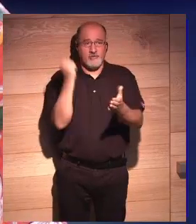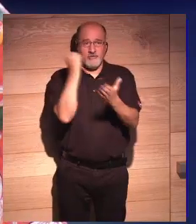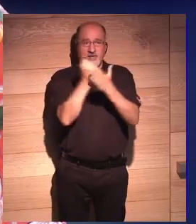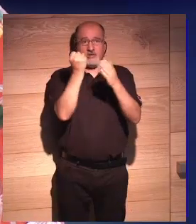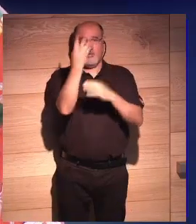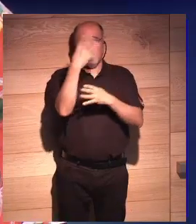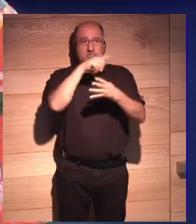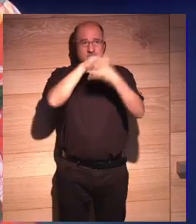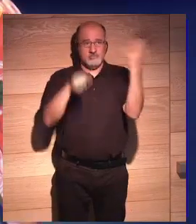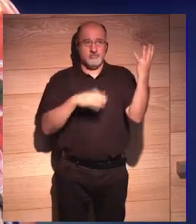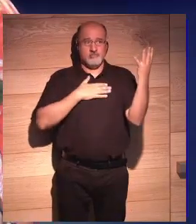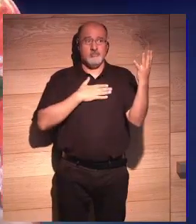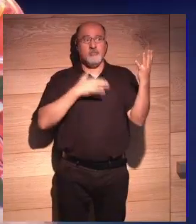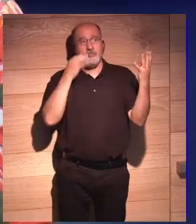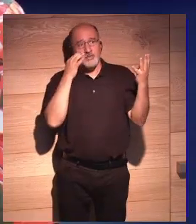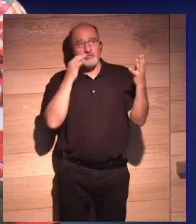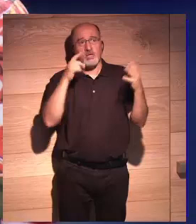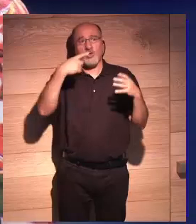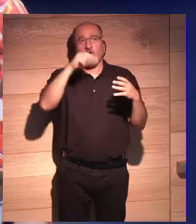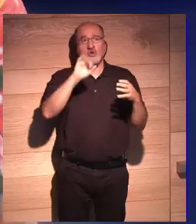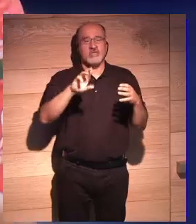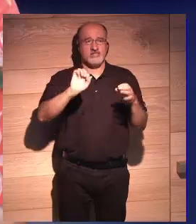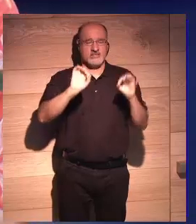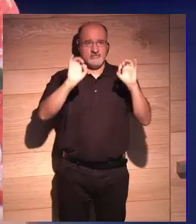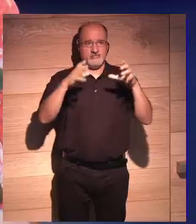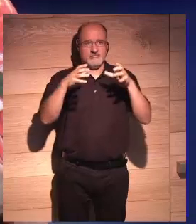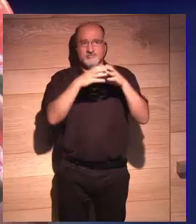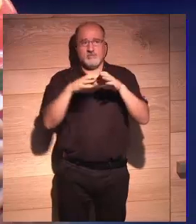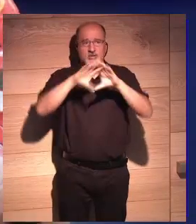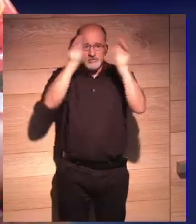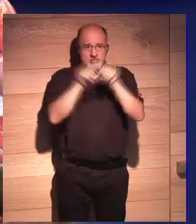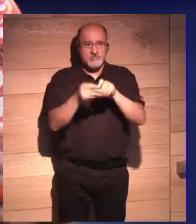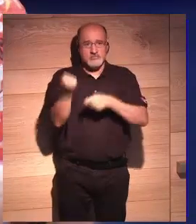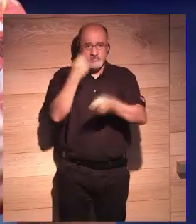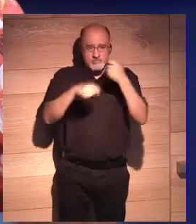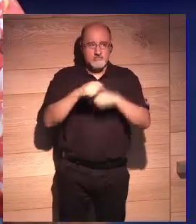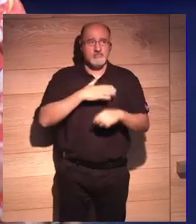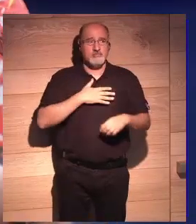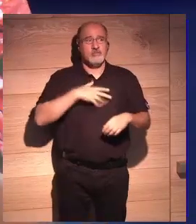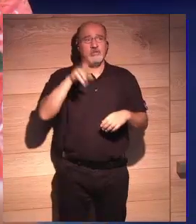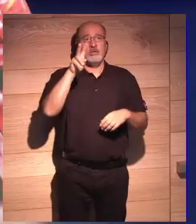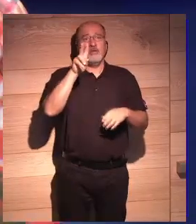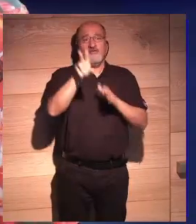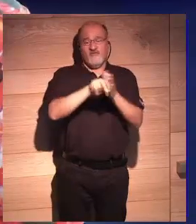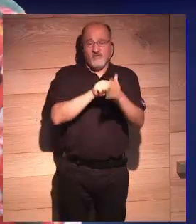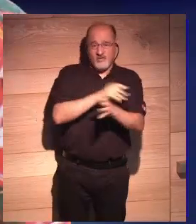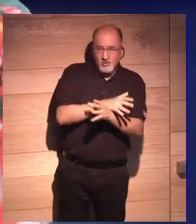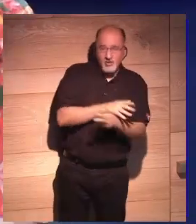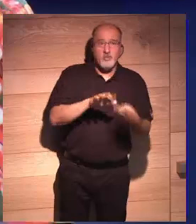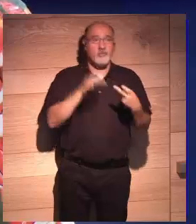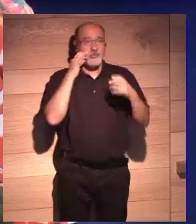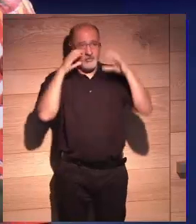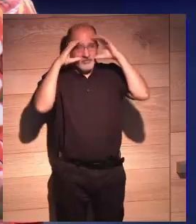study. It's a brand that I share with other four companies. It's called Victor Voyagers, and we develop B2B content, B2C video